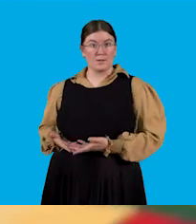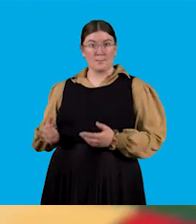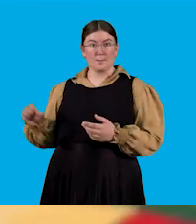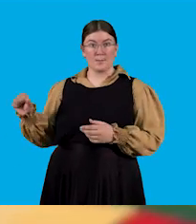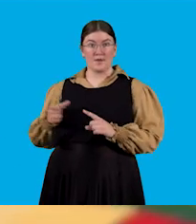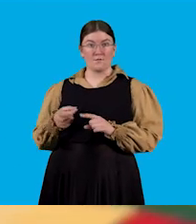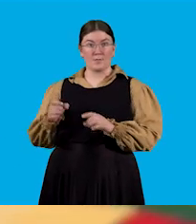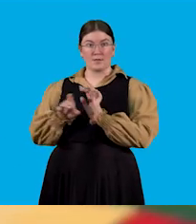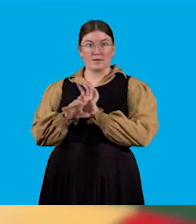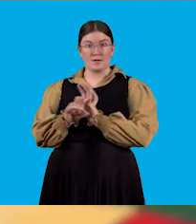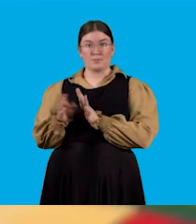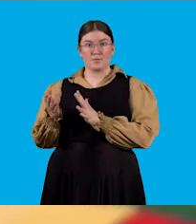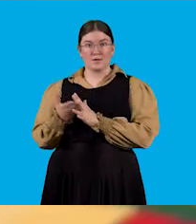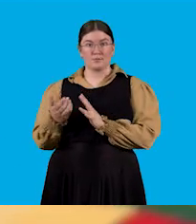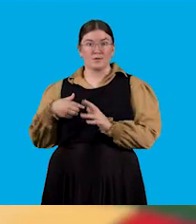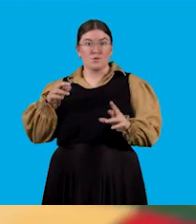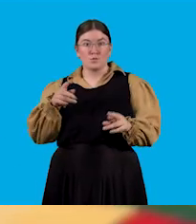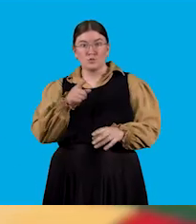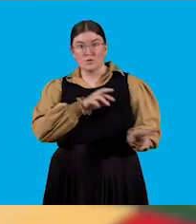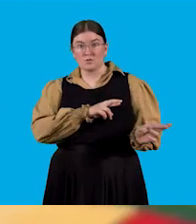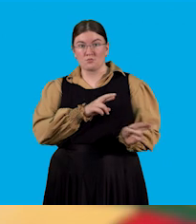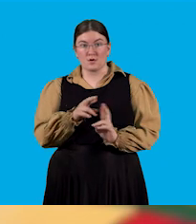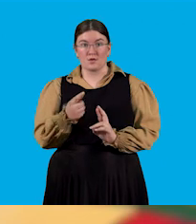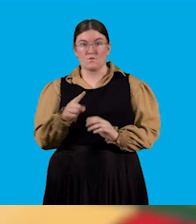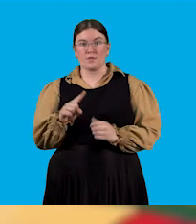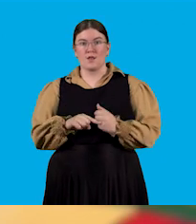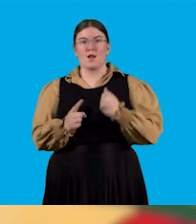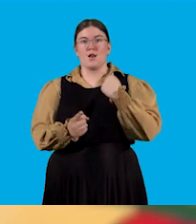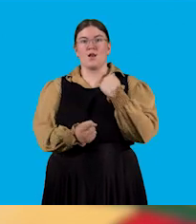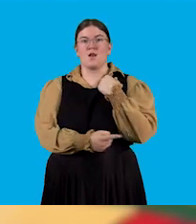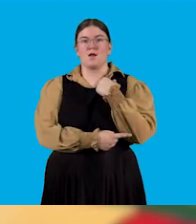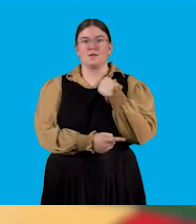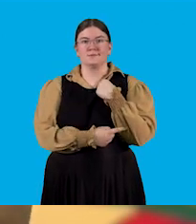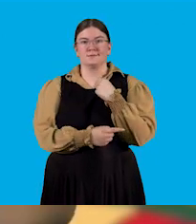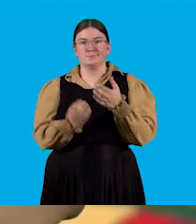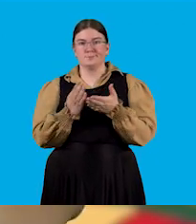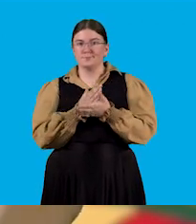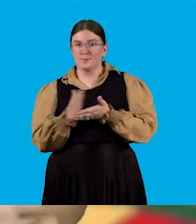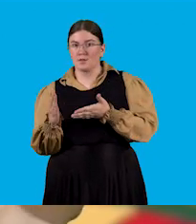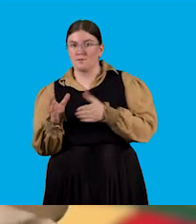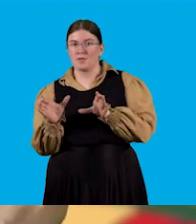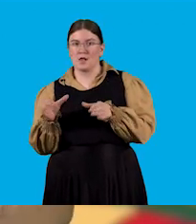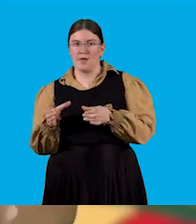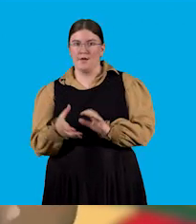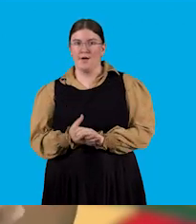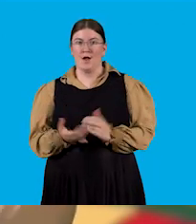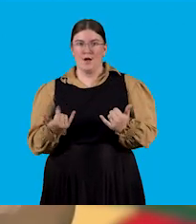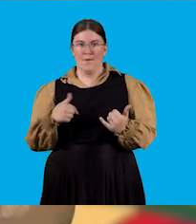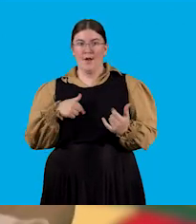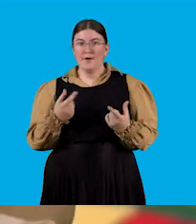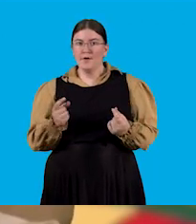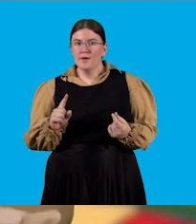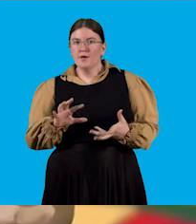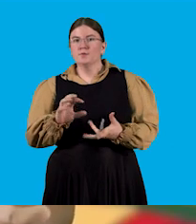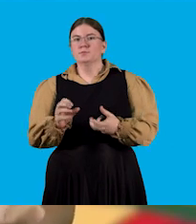Welcome back from the ad break. I hope you are ready for the last part of the lesson. In this part of the lesson, we will